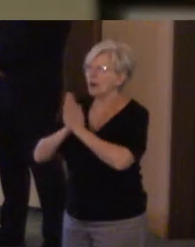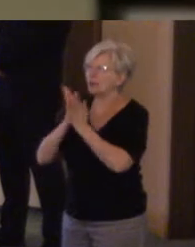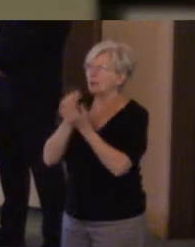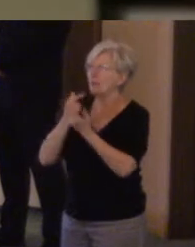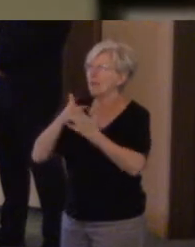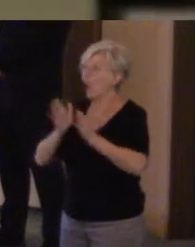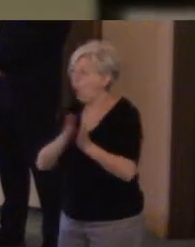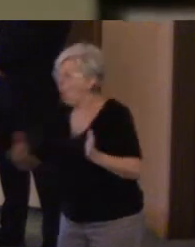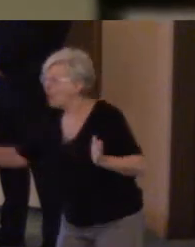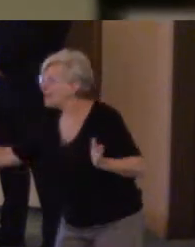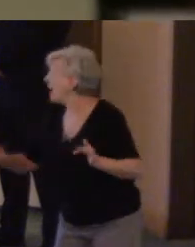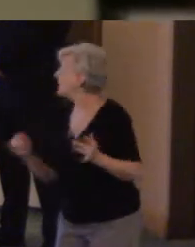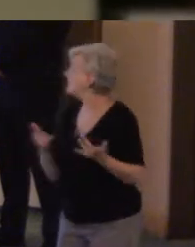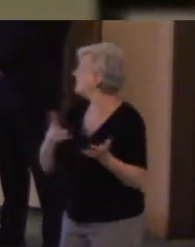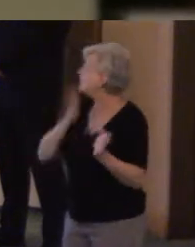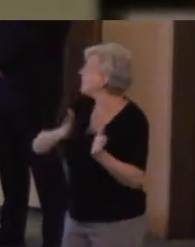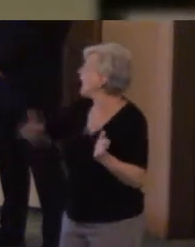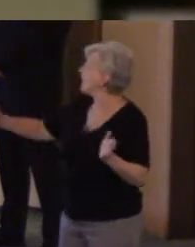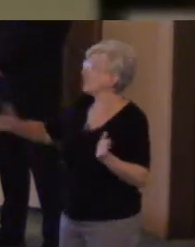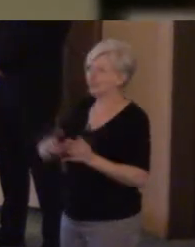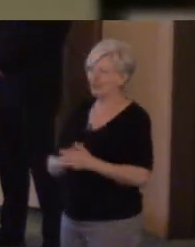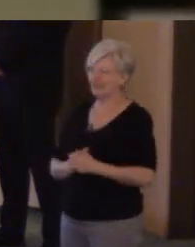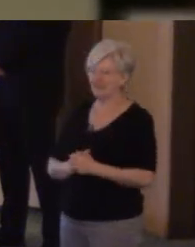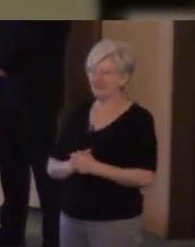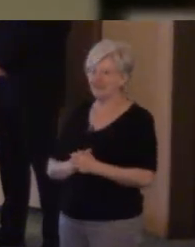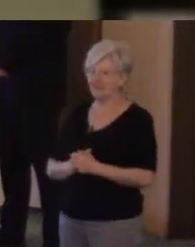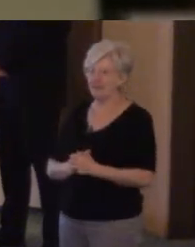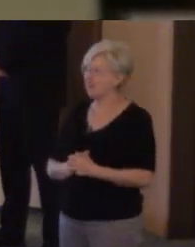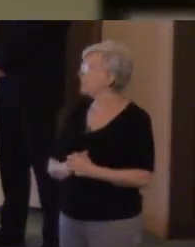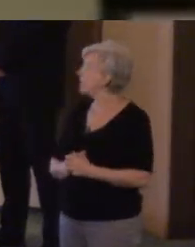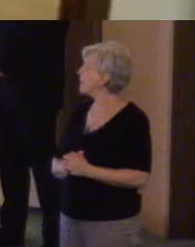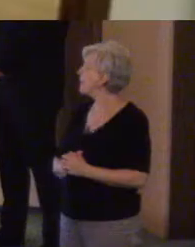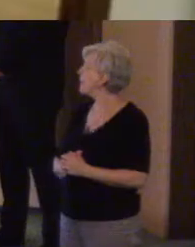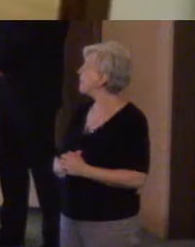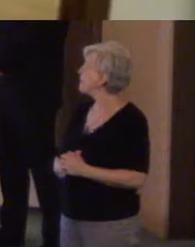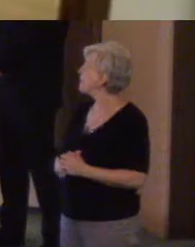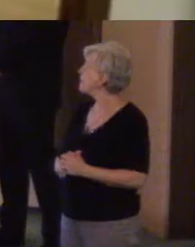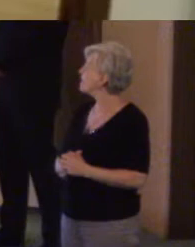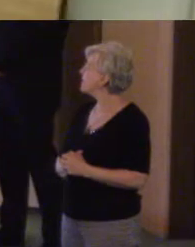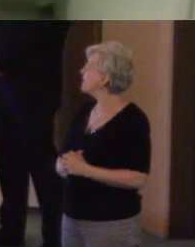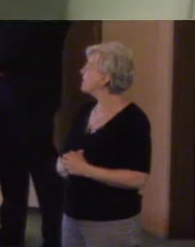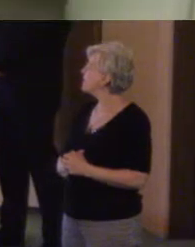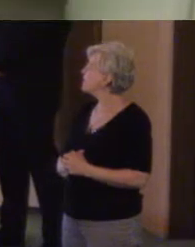Files. Let all prayers be organized into files.